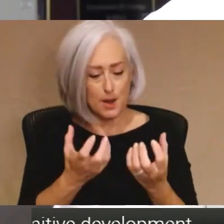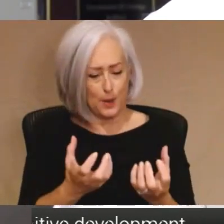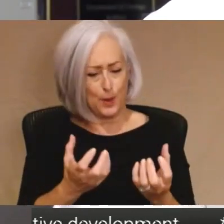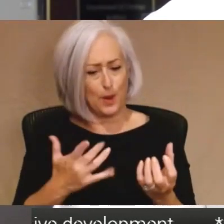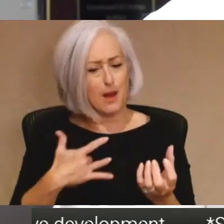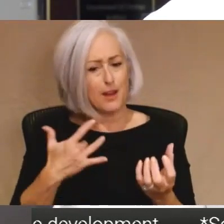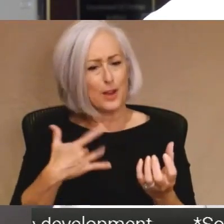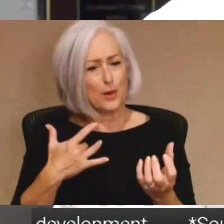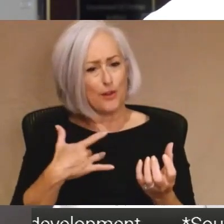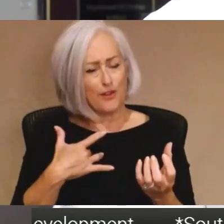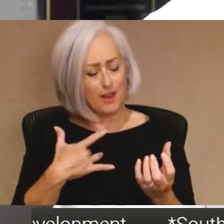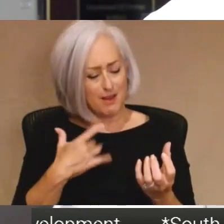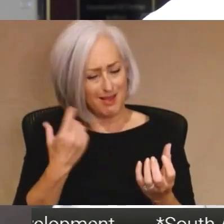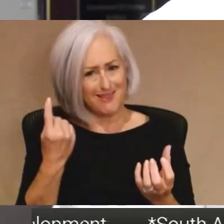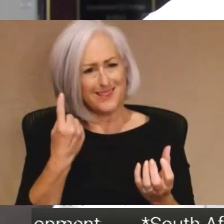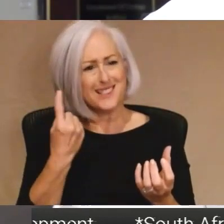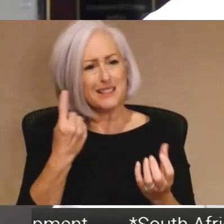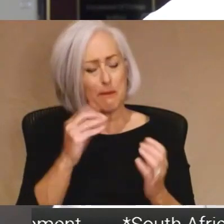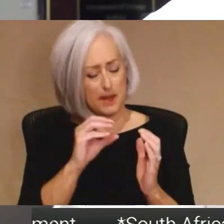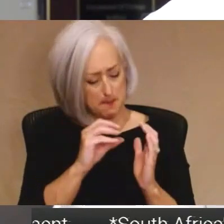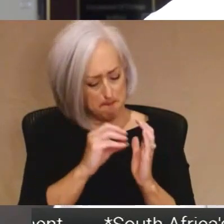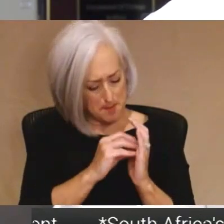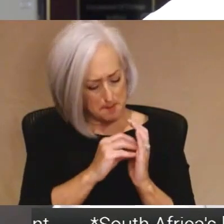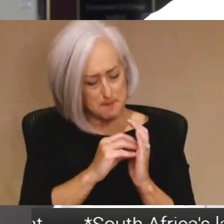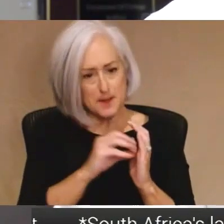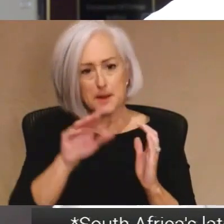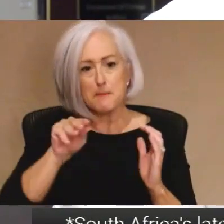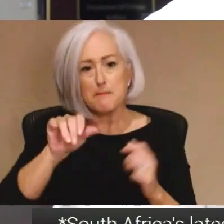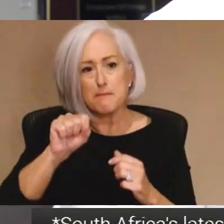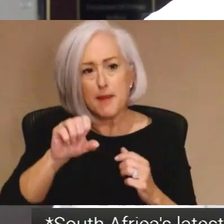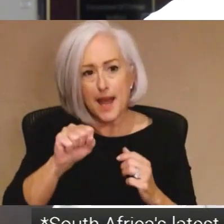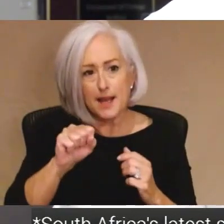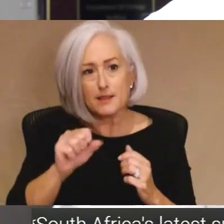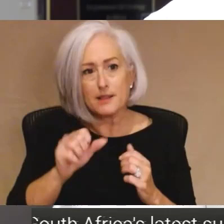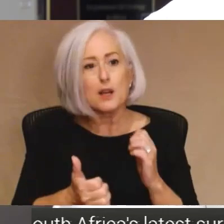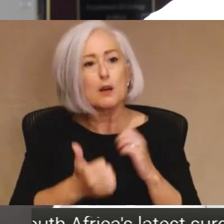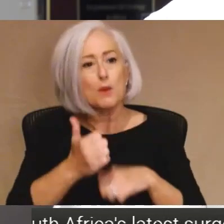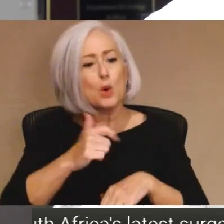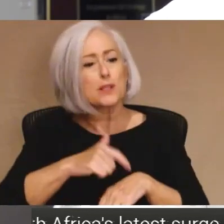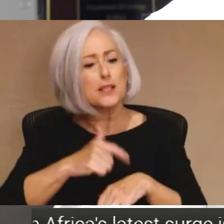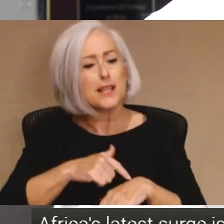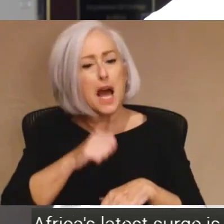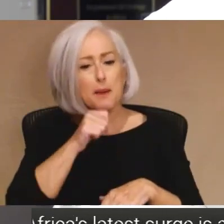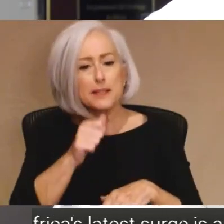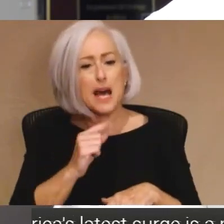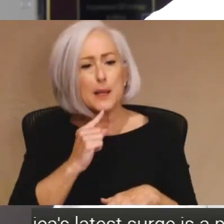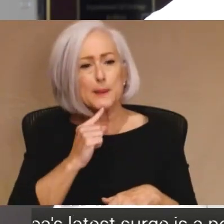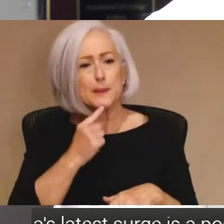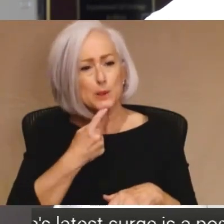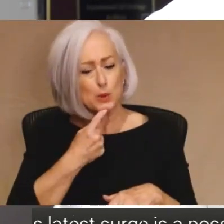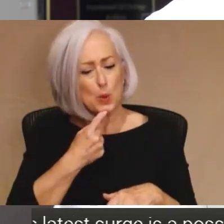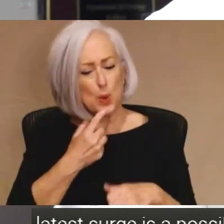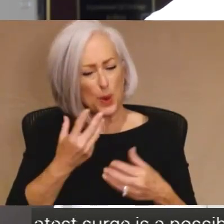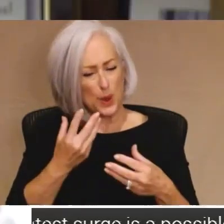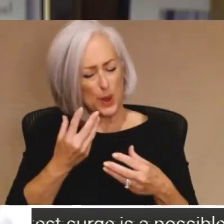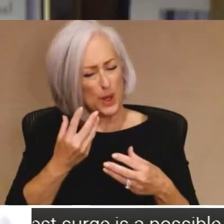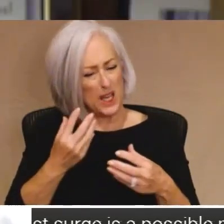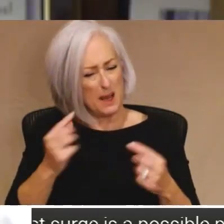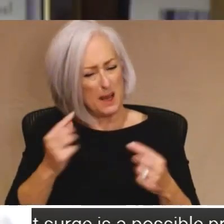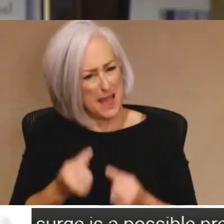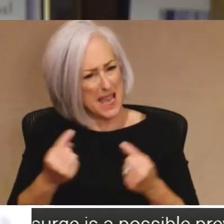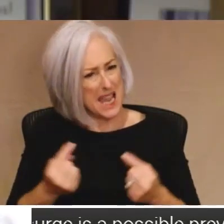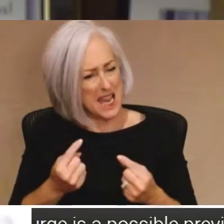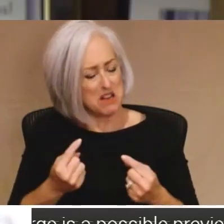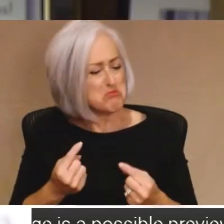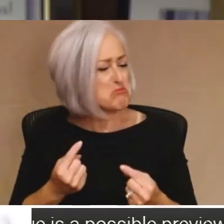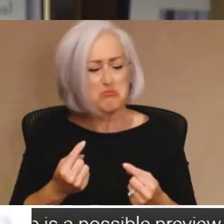of those masses that are detected are actually not tender. So it's a little bit confusing to many men because they think if there's no pain associated with it,